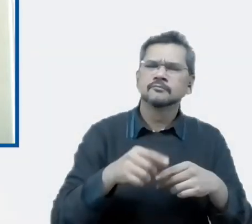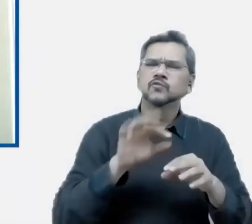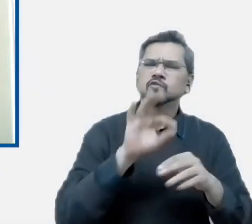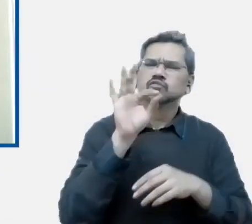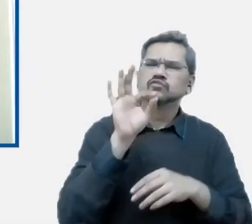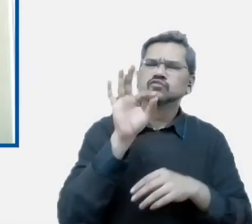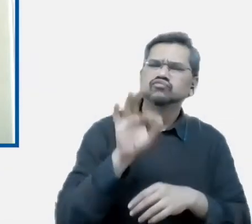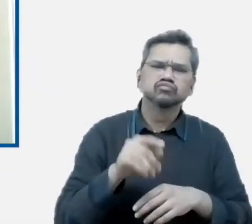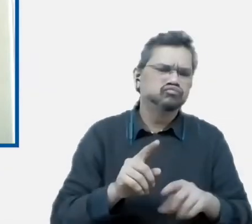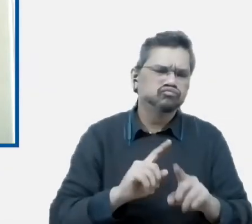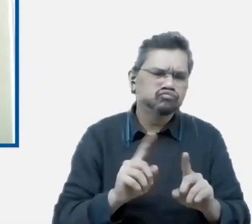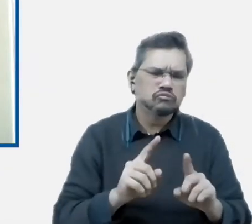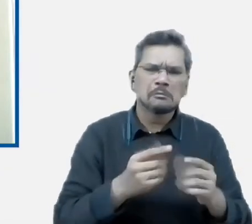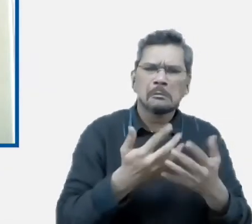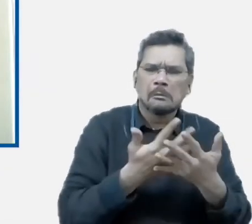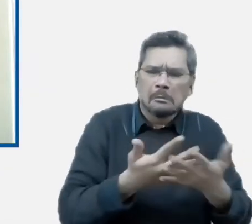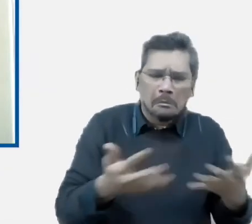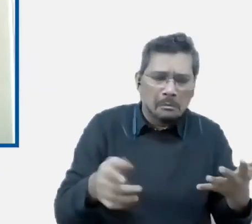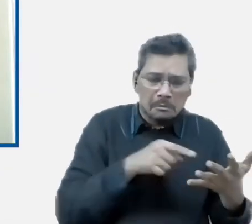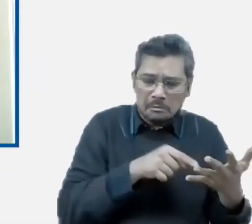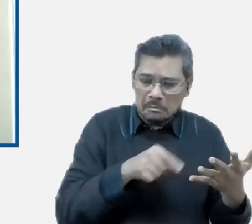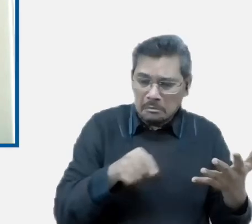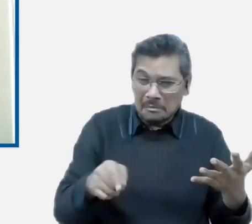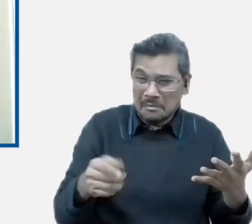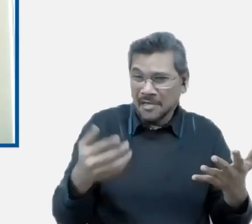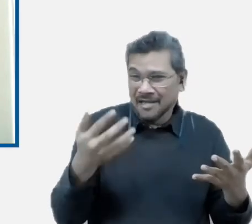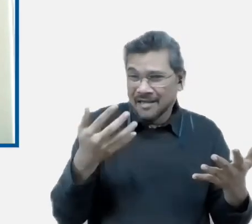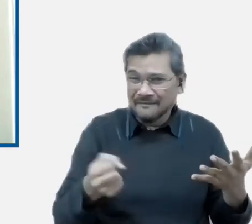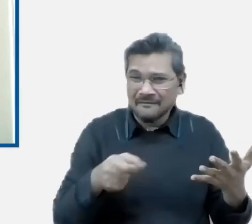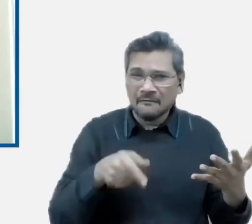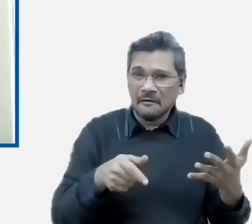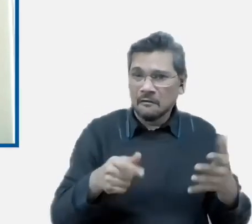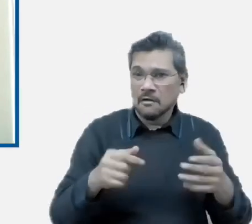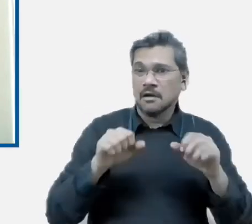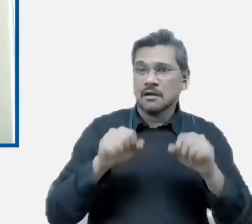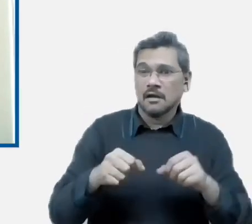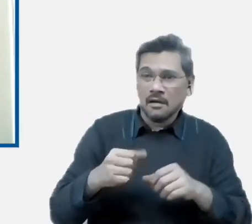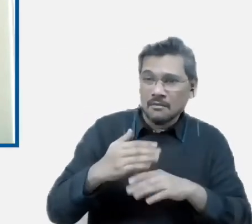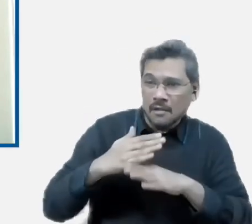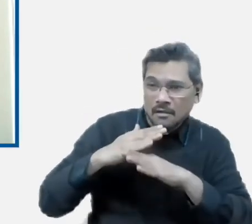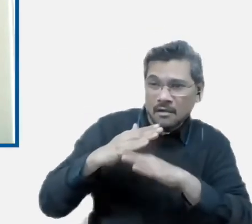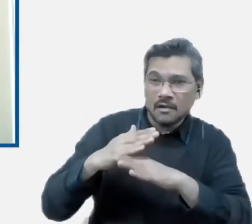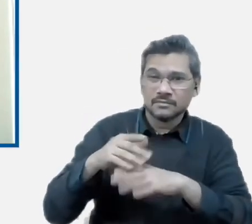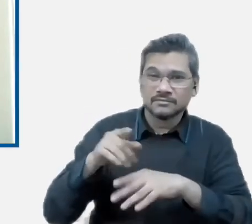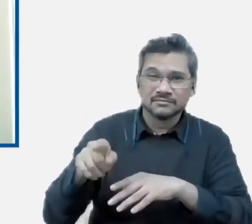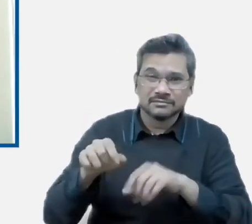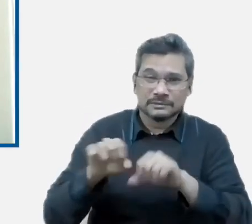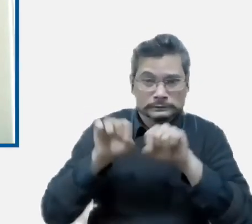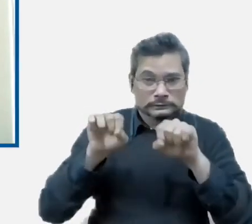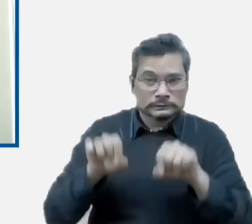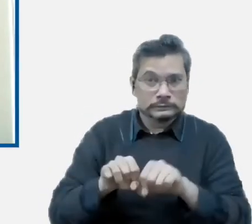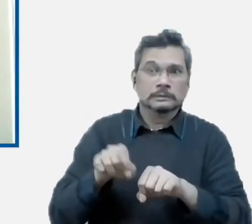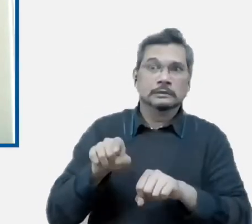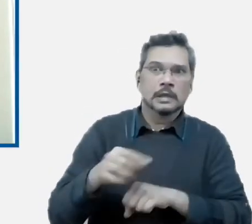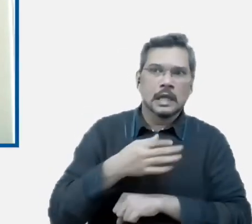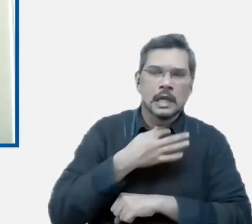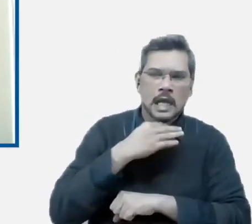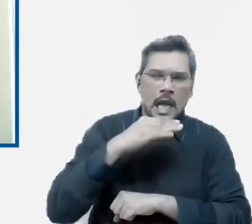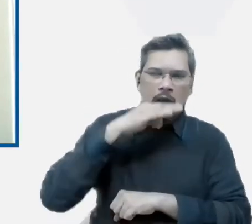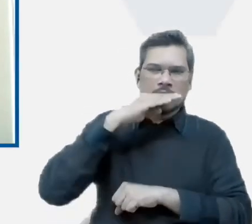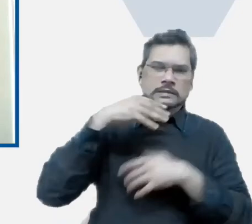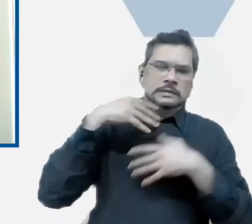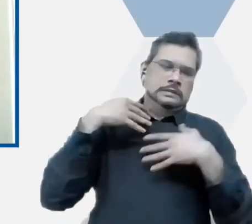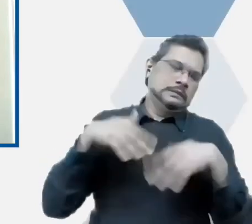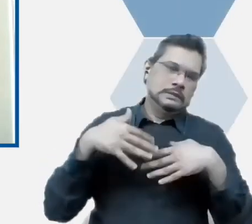addressing systemic risk in Eswatini, systemic risk Eswatini? Please, Cynthia, what are your